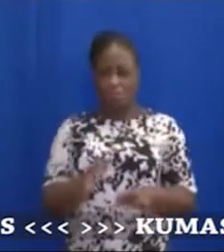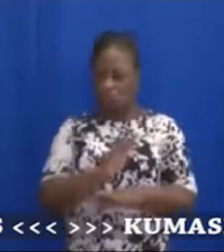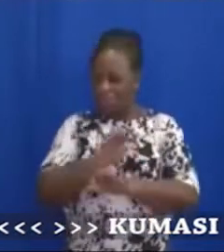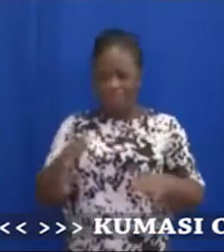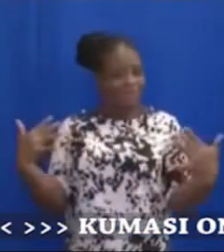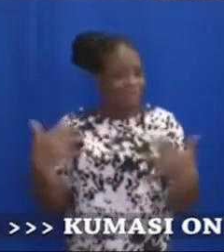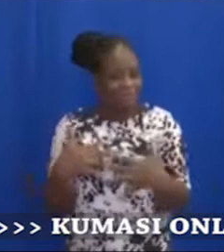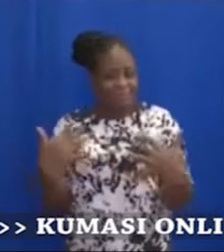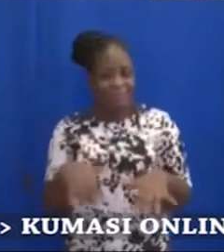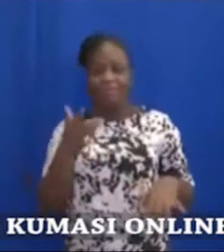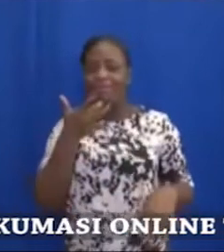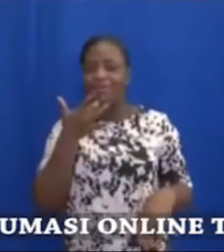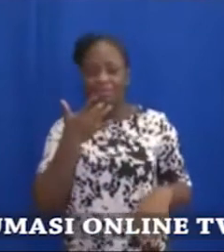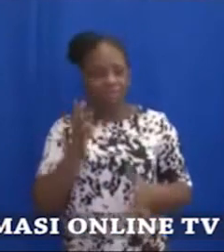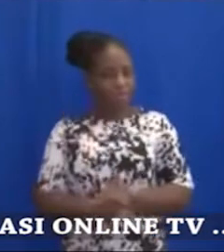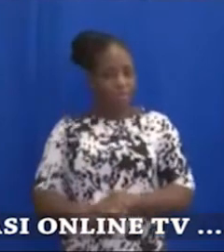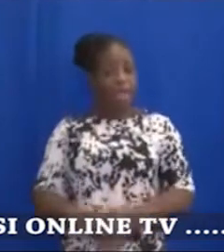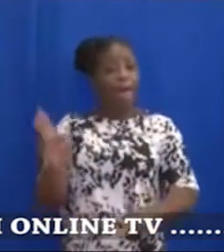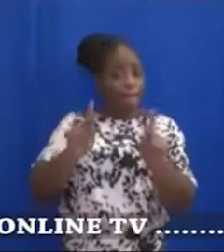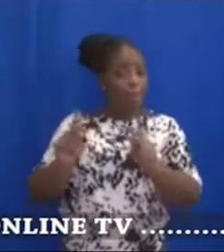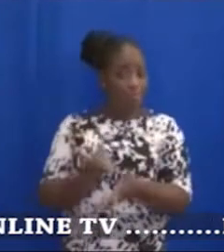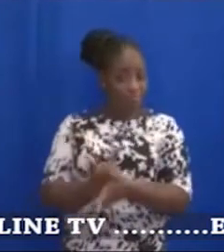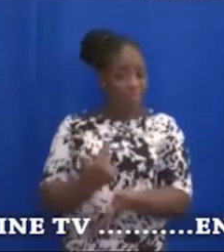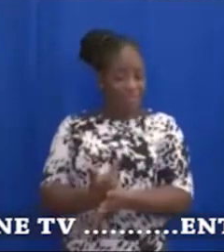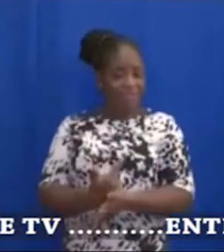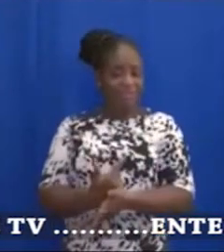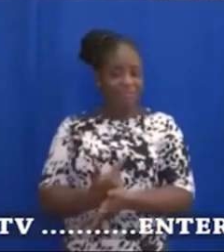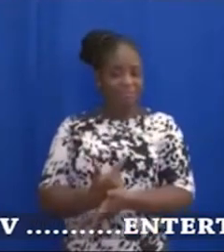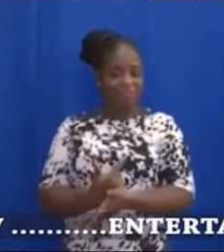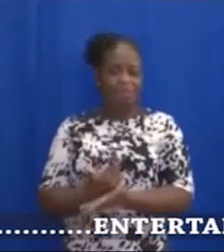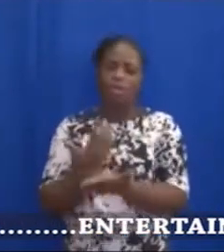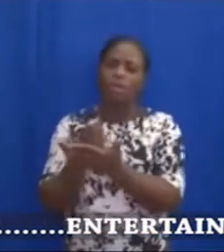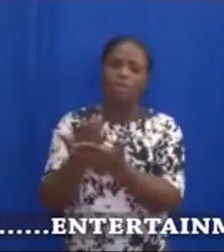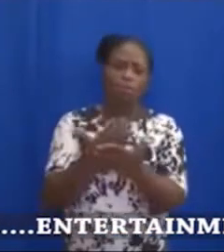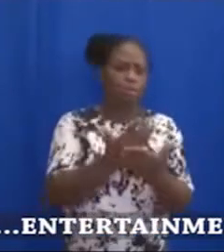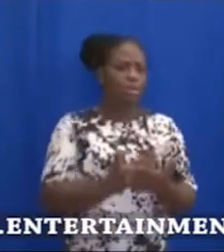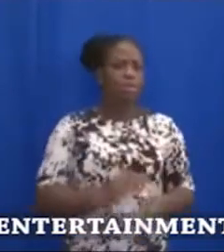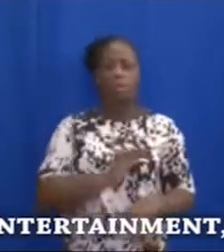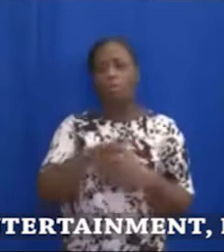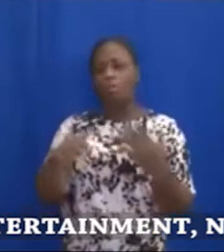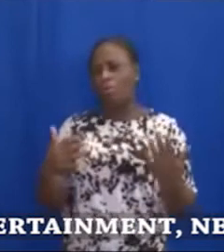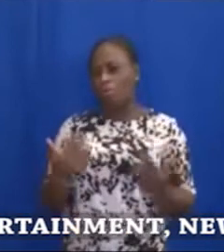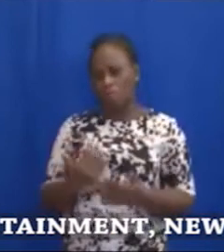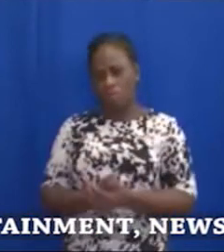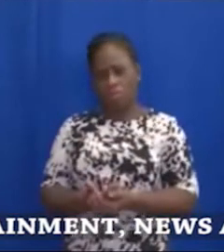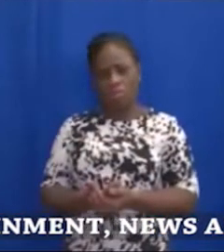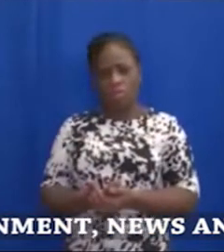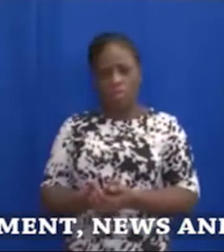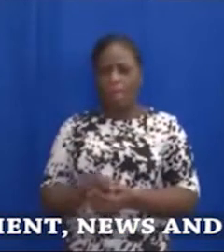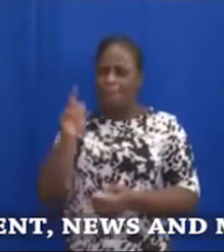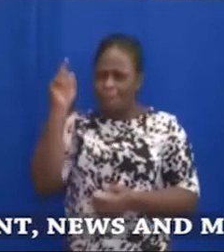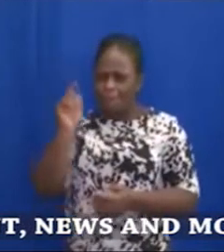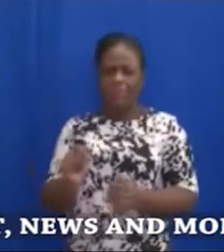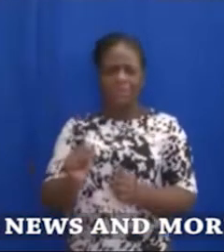Fellow Ghanaians, I'm appealing to all of you to be even more disciplined in